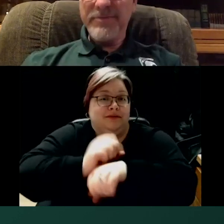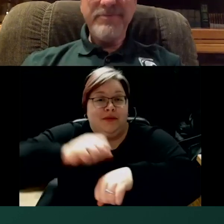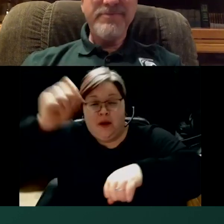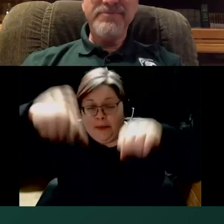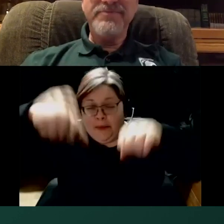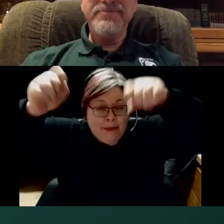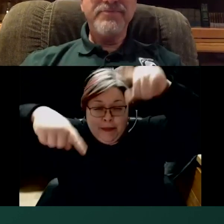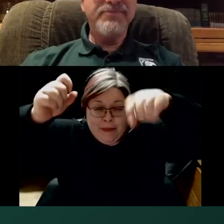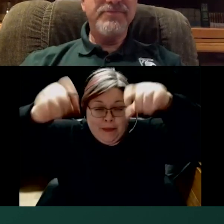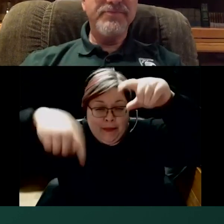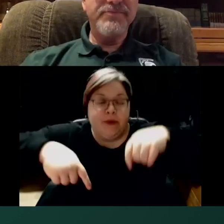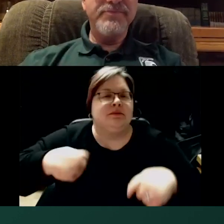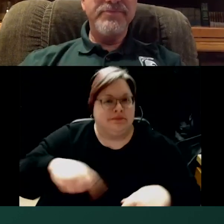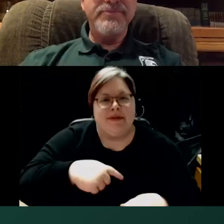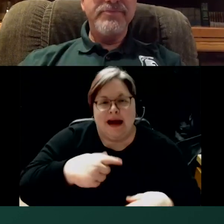these.